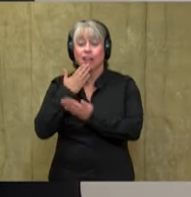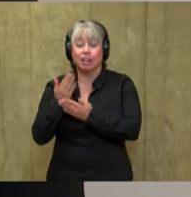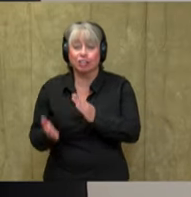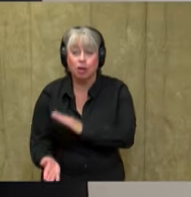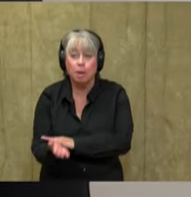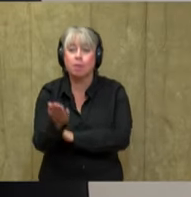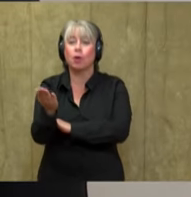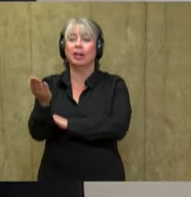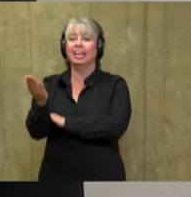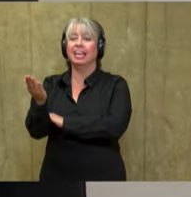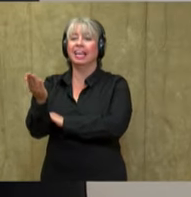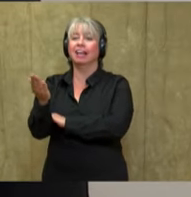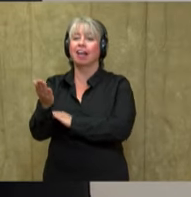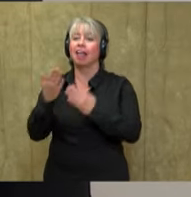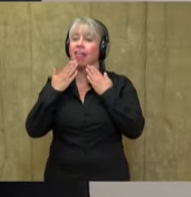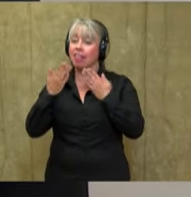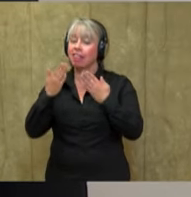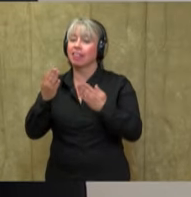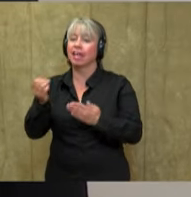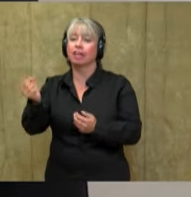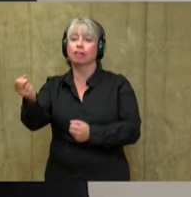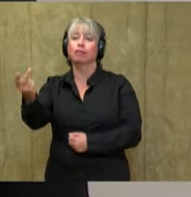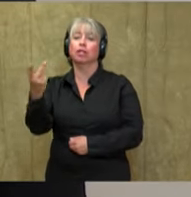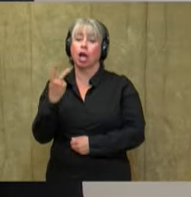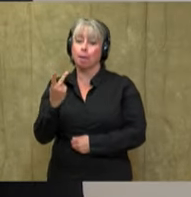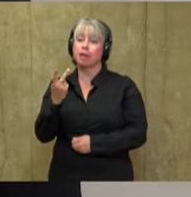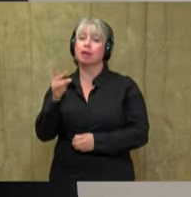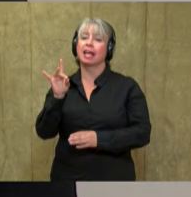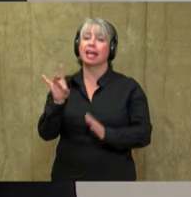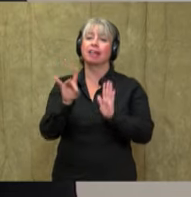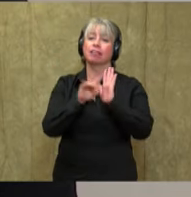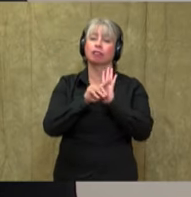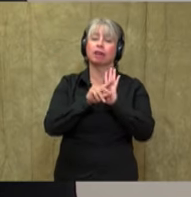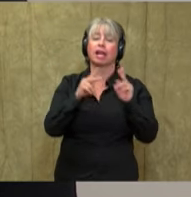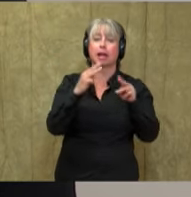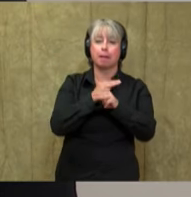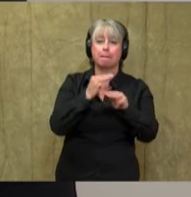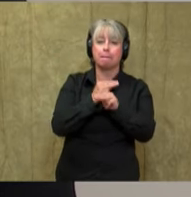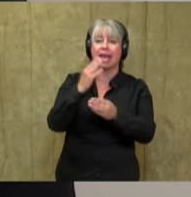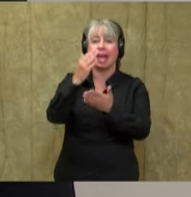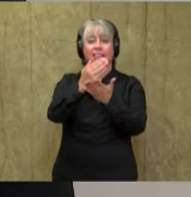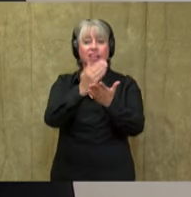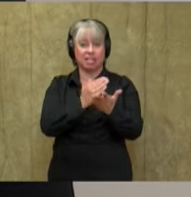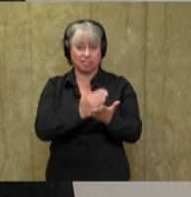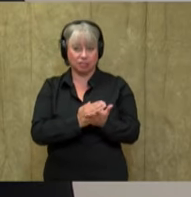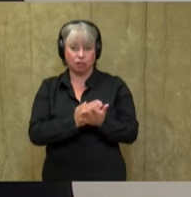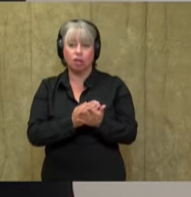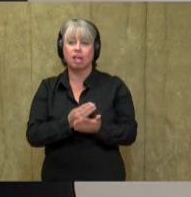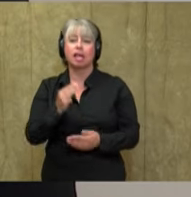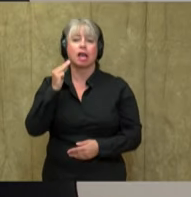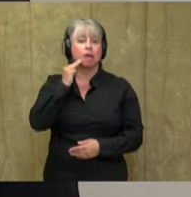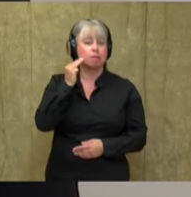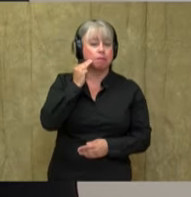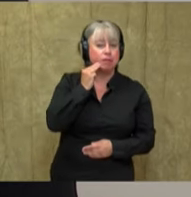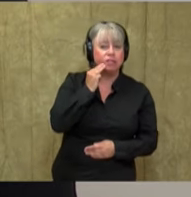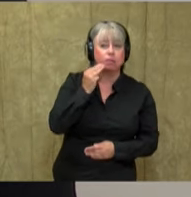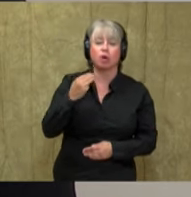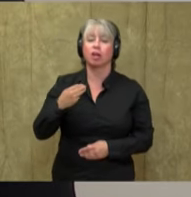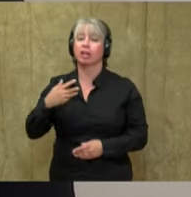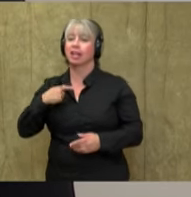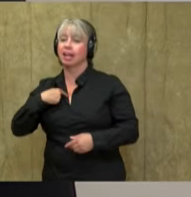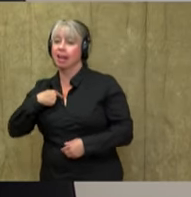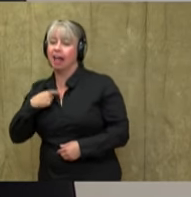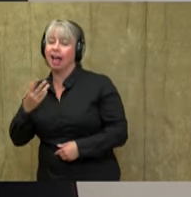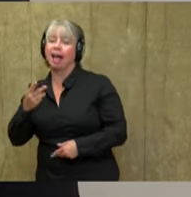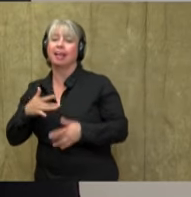Good morning. Thank you for tuning in to the 8th grade math lesson today. Ms. Morrow and I have an